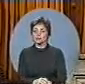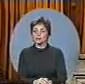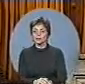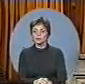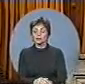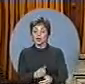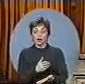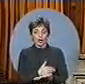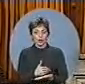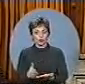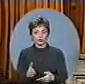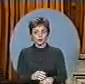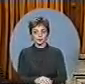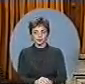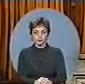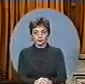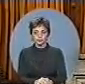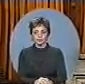Order.